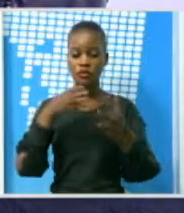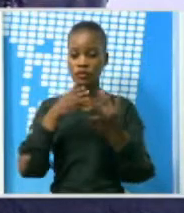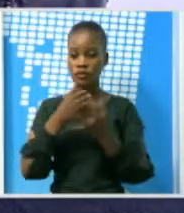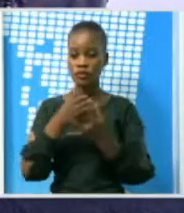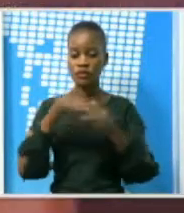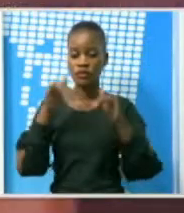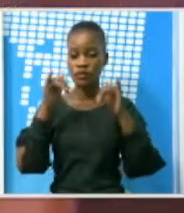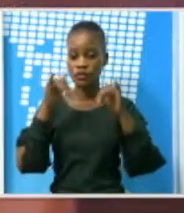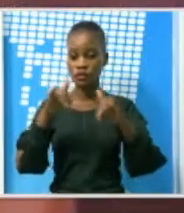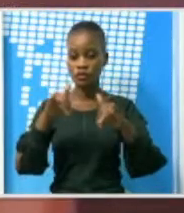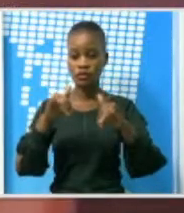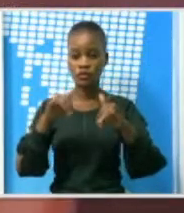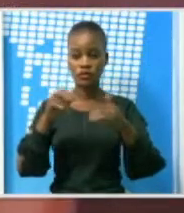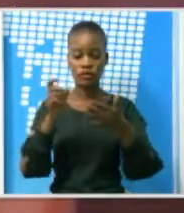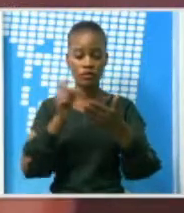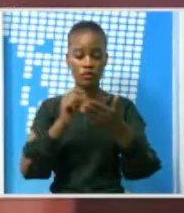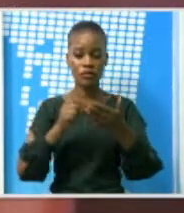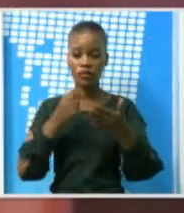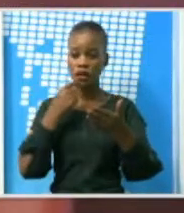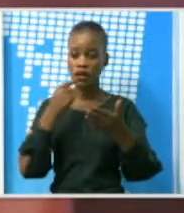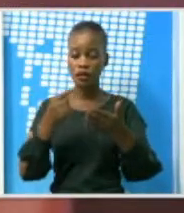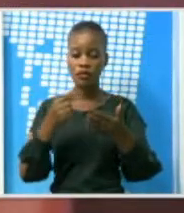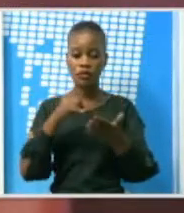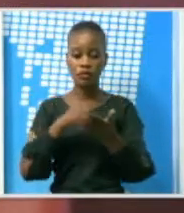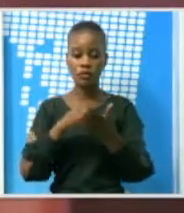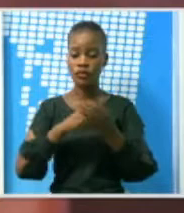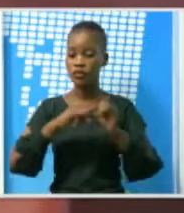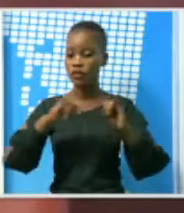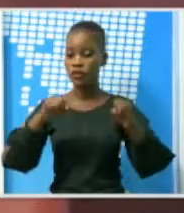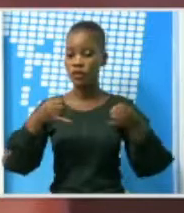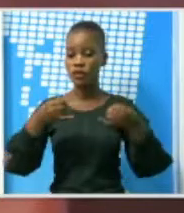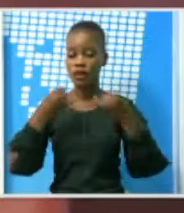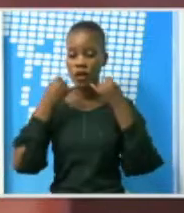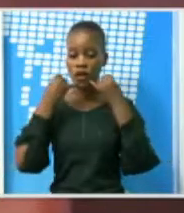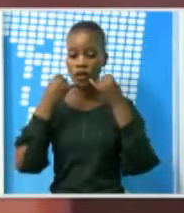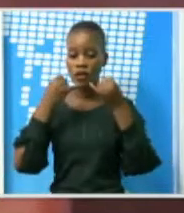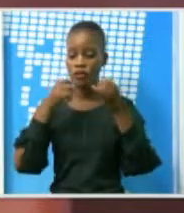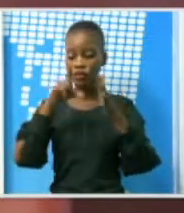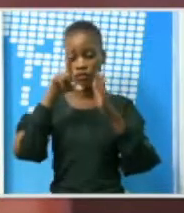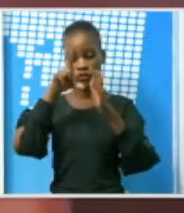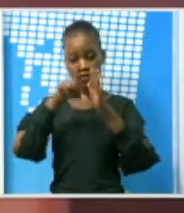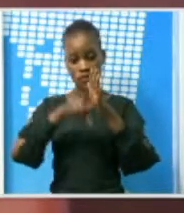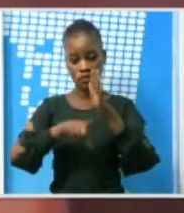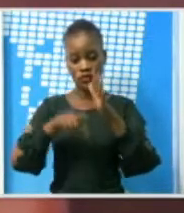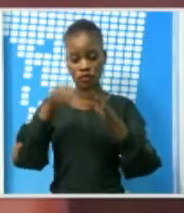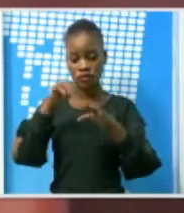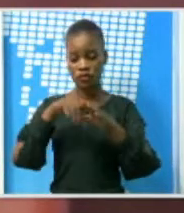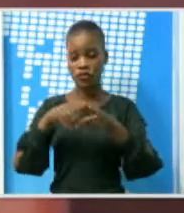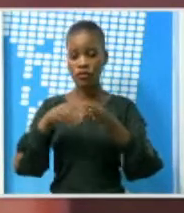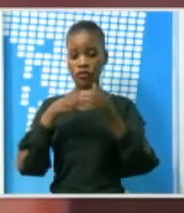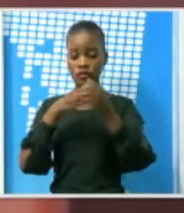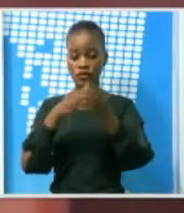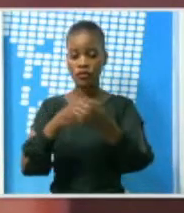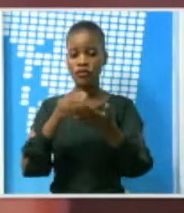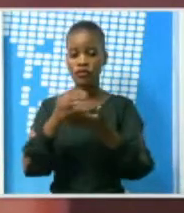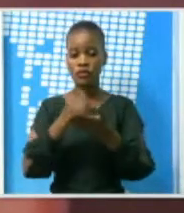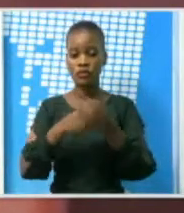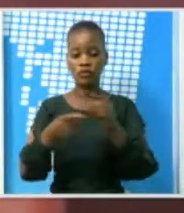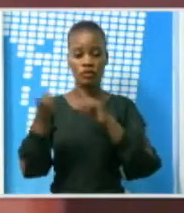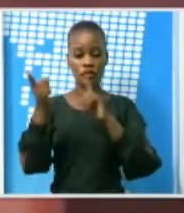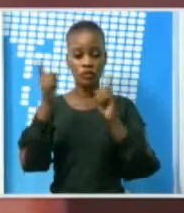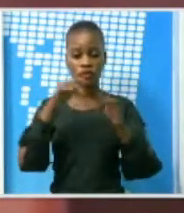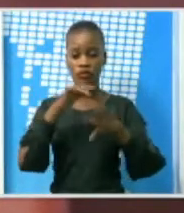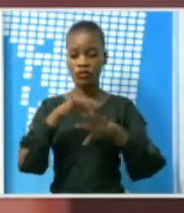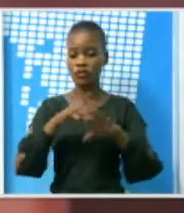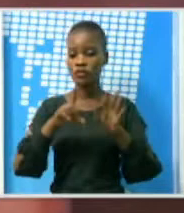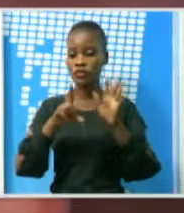feasibility study. Renewable energy, it's important to have a holistic approach and to involve stakeholders at all